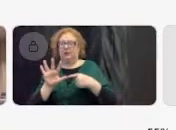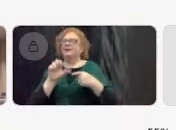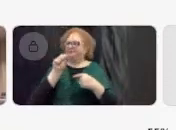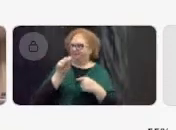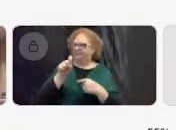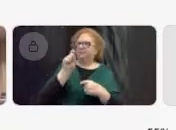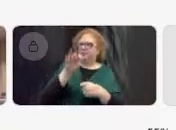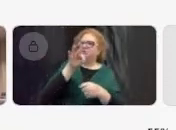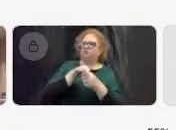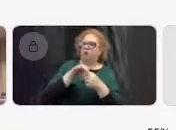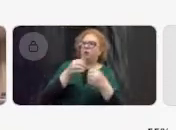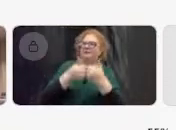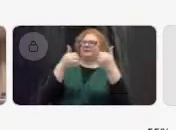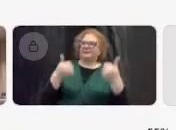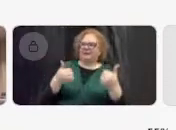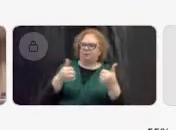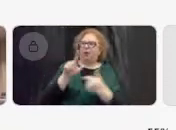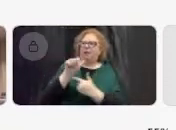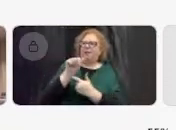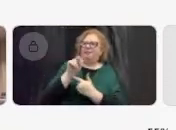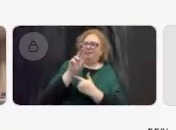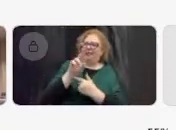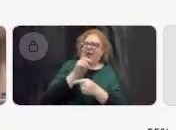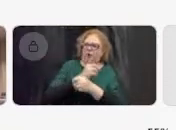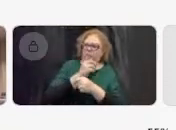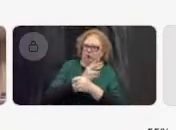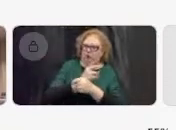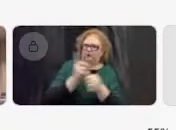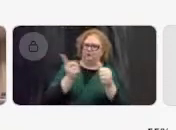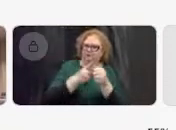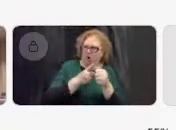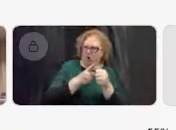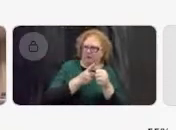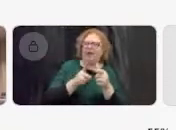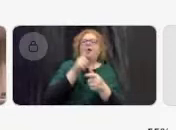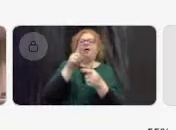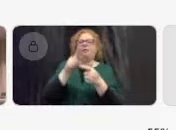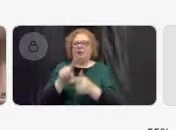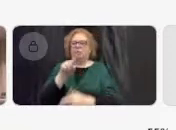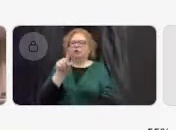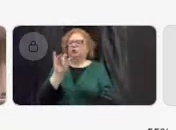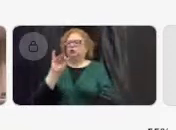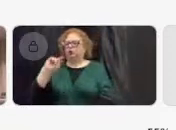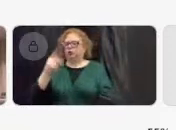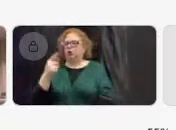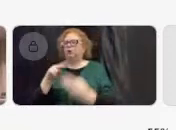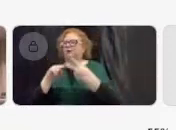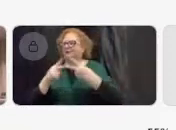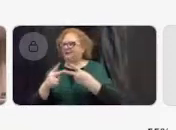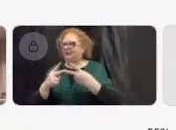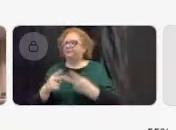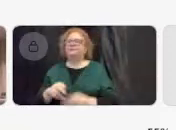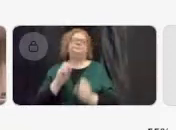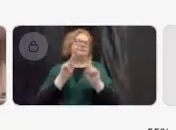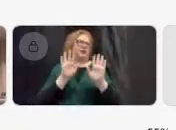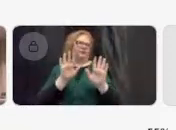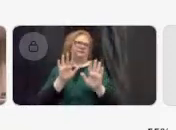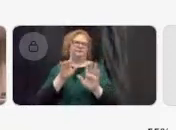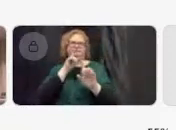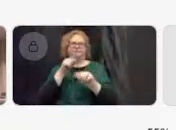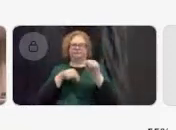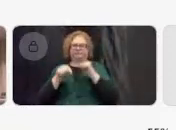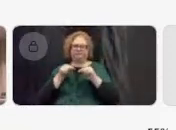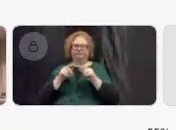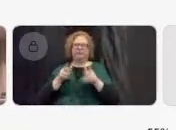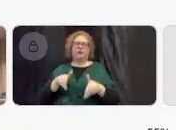vote separately. Land use has to be voted on first, Okay. then the zoning item on second. And let me rephrase my motion. A